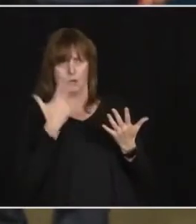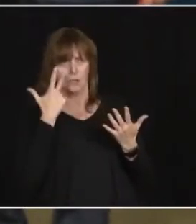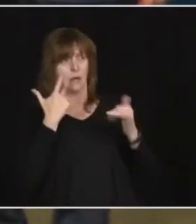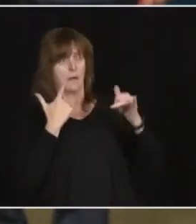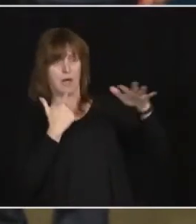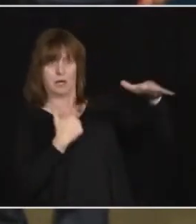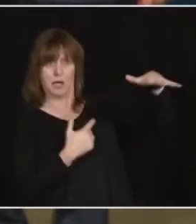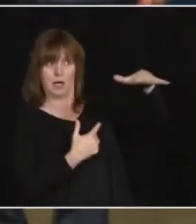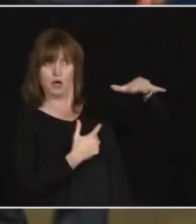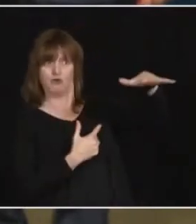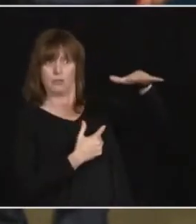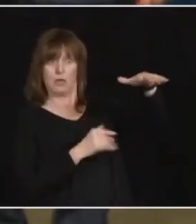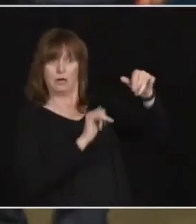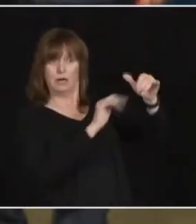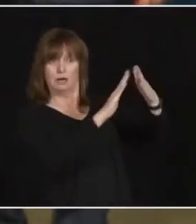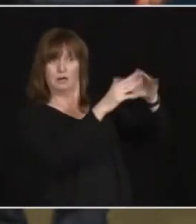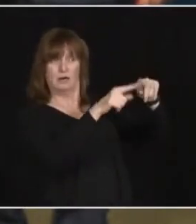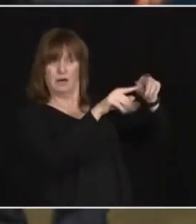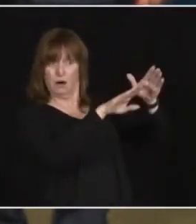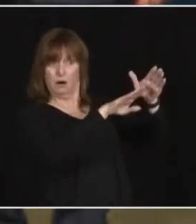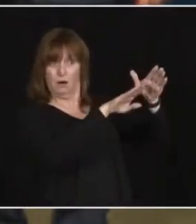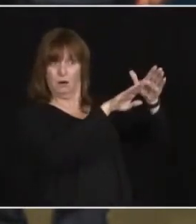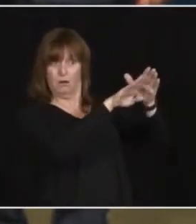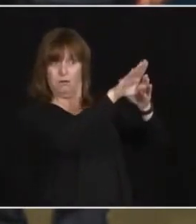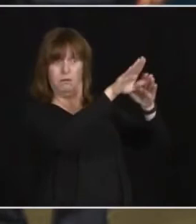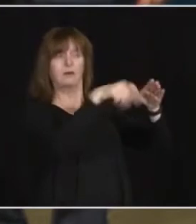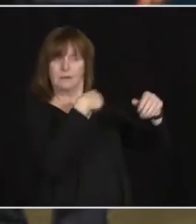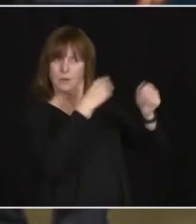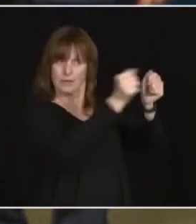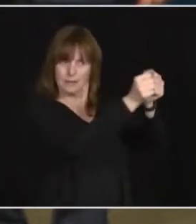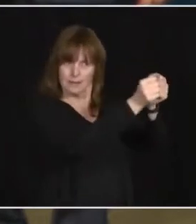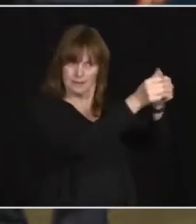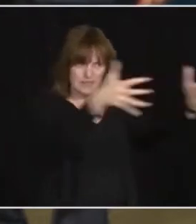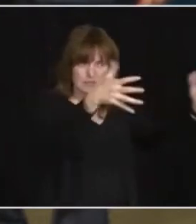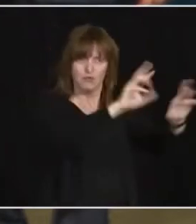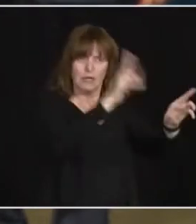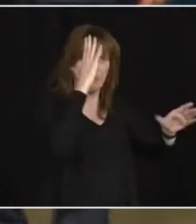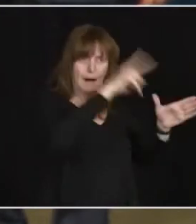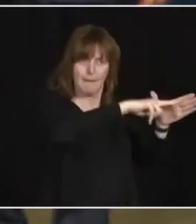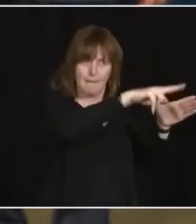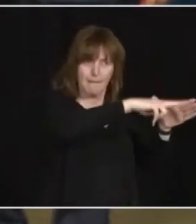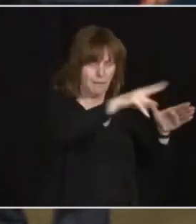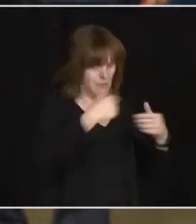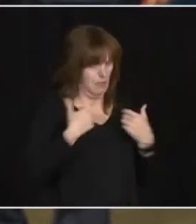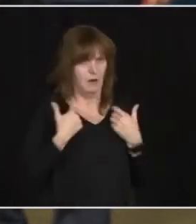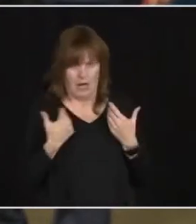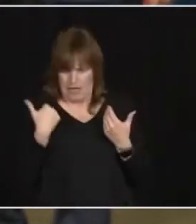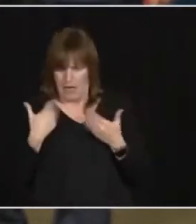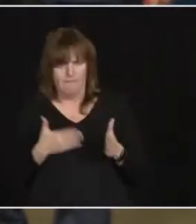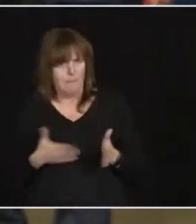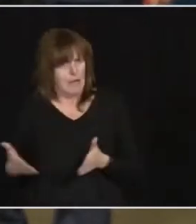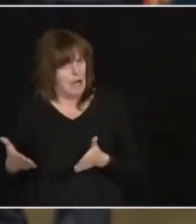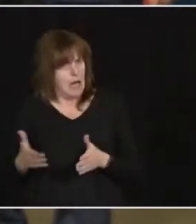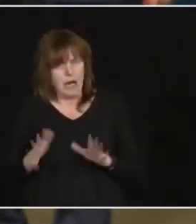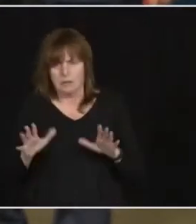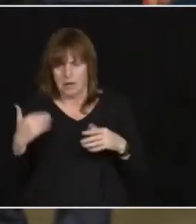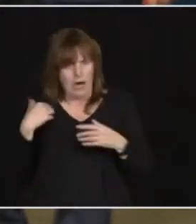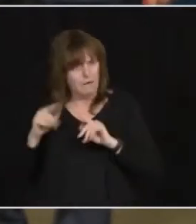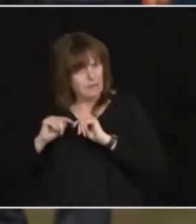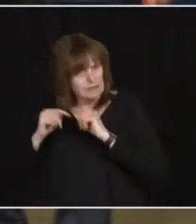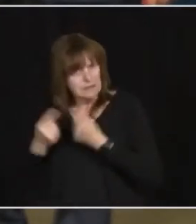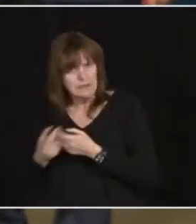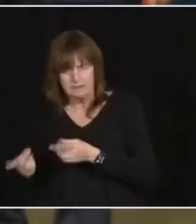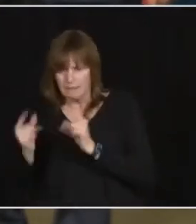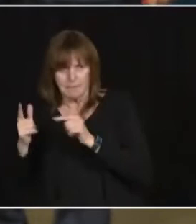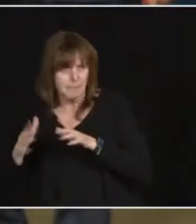the capacity. We can do that very quickly because we are ready to go. We have the plans in place. We have the teams ready to move in with that. But